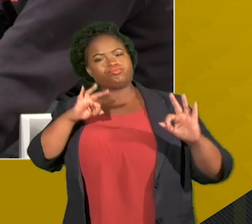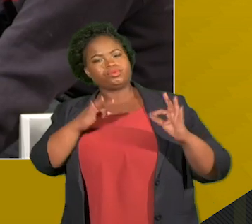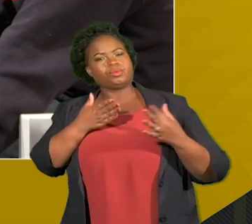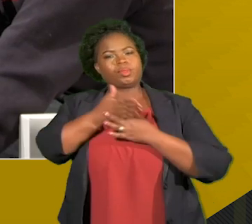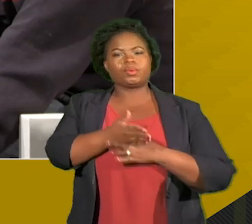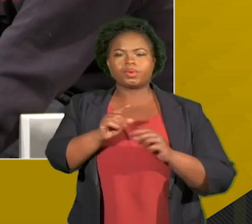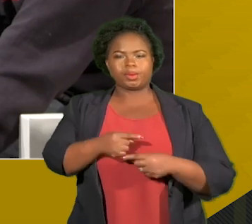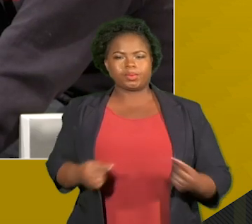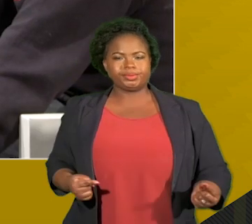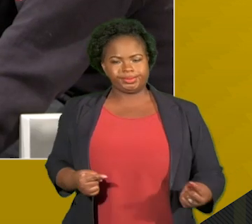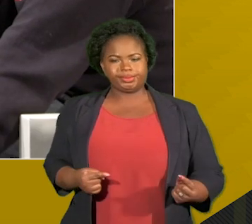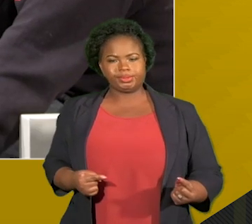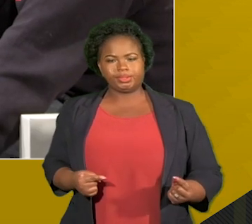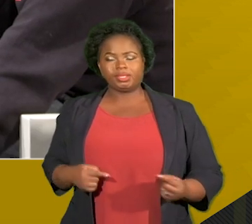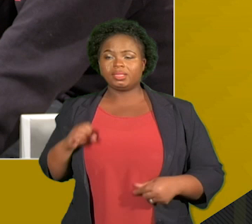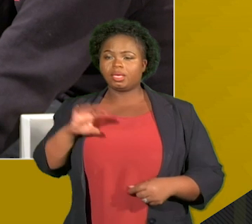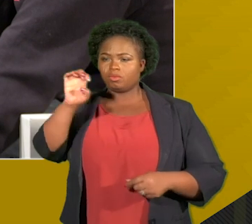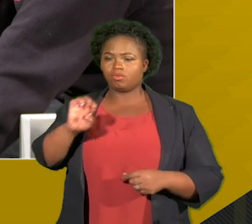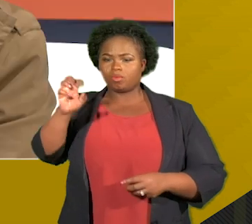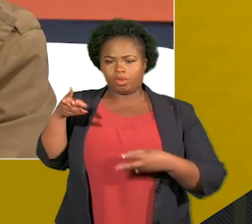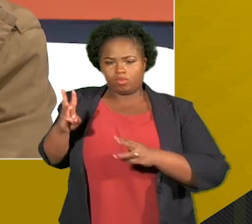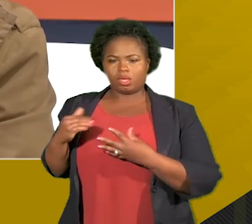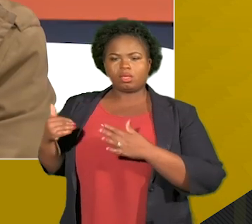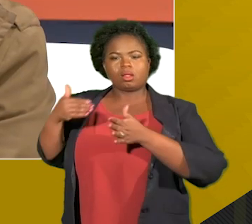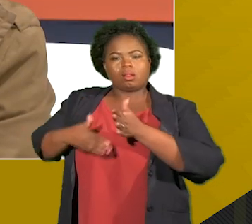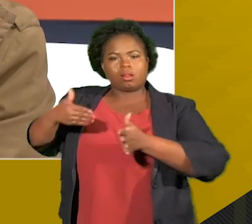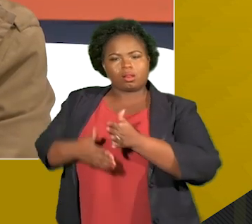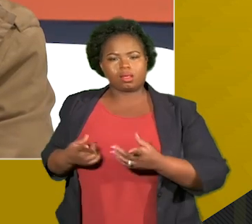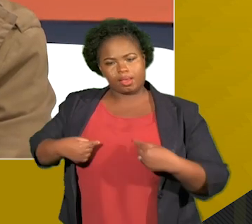side and achieve what we want to achieve.